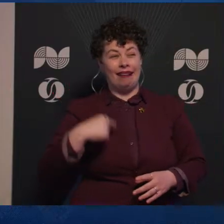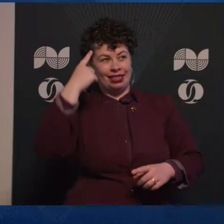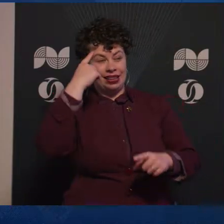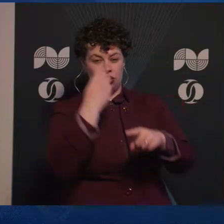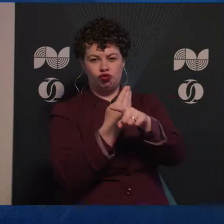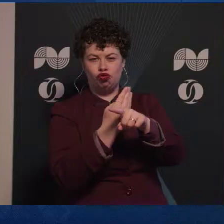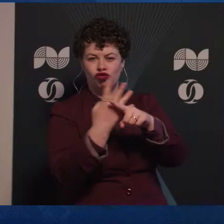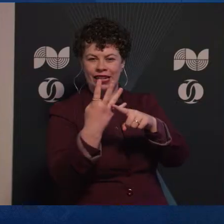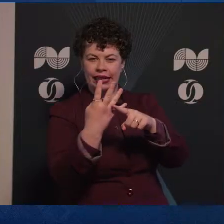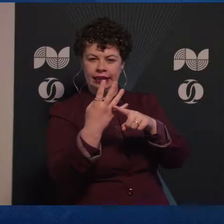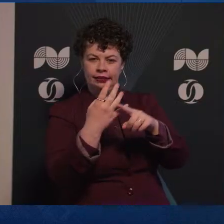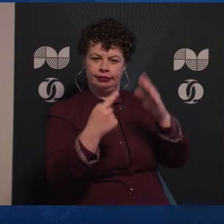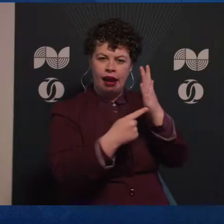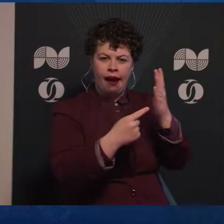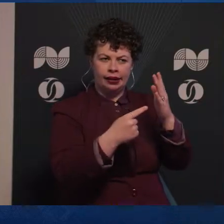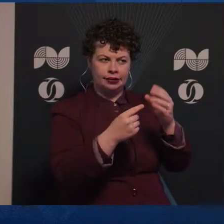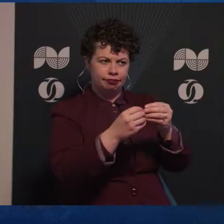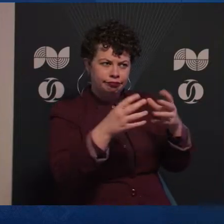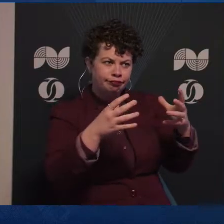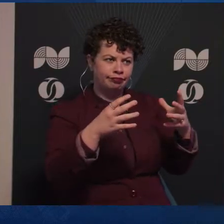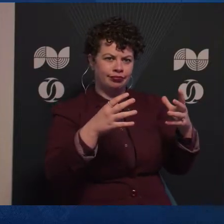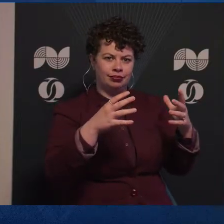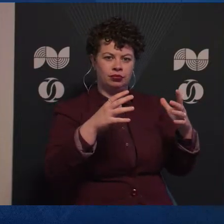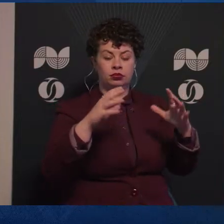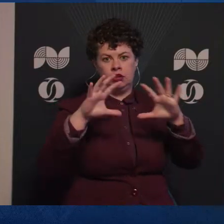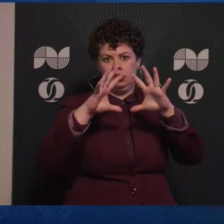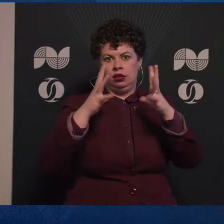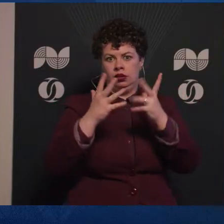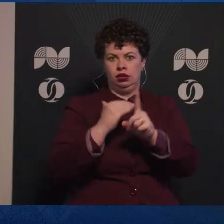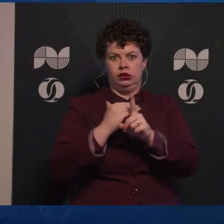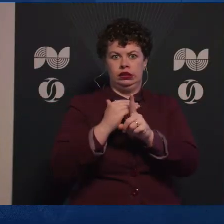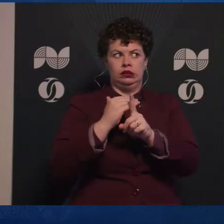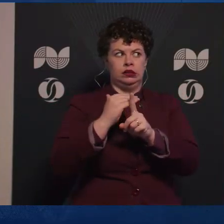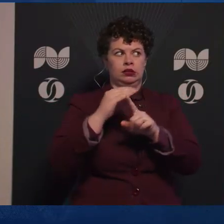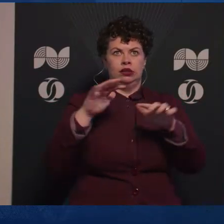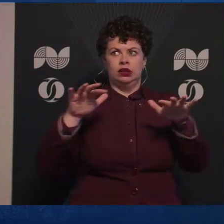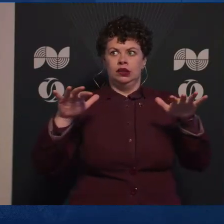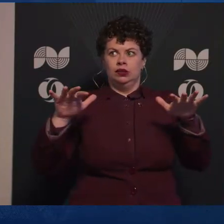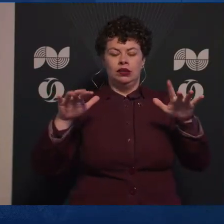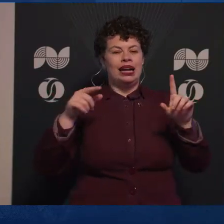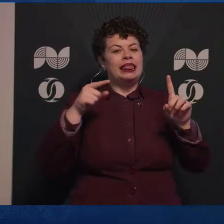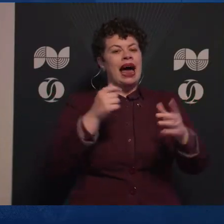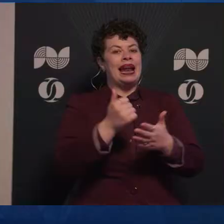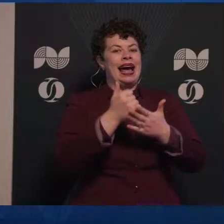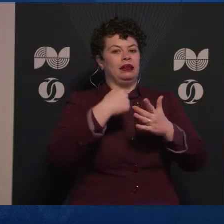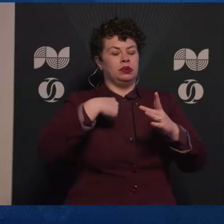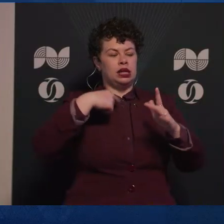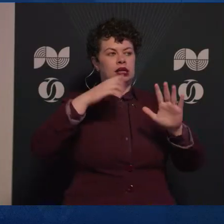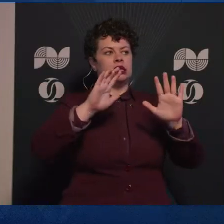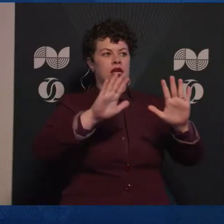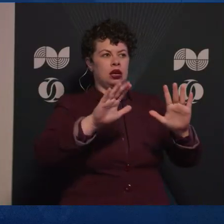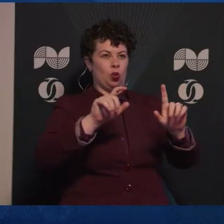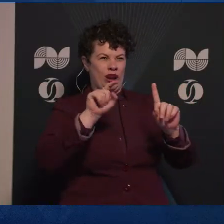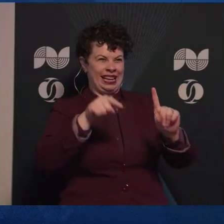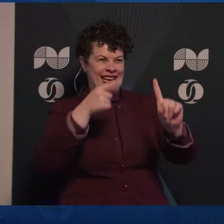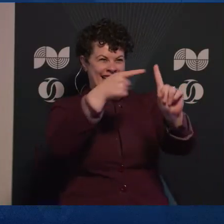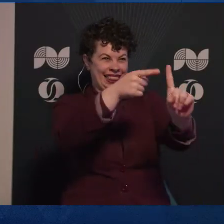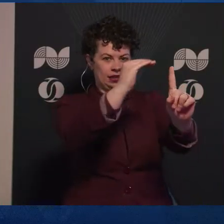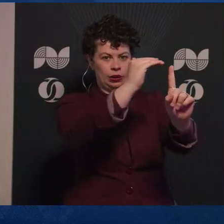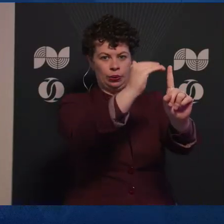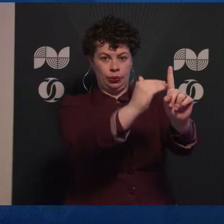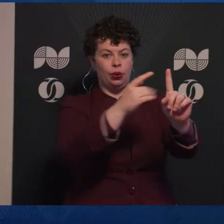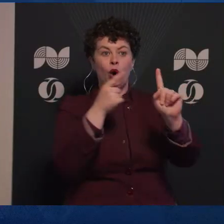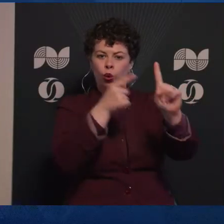challenge, the climate crisis gave us a path where we want